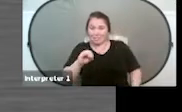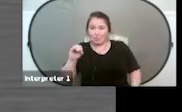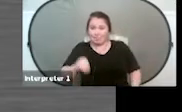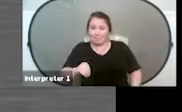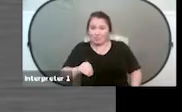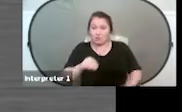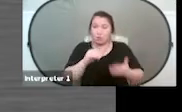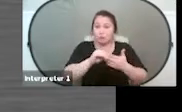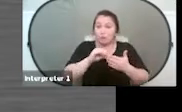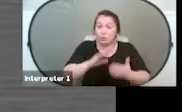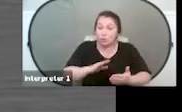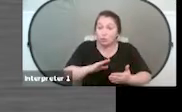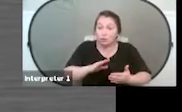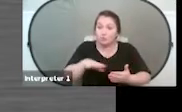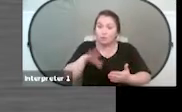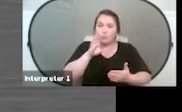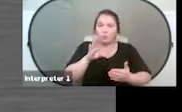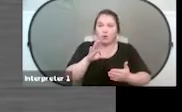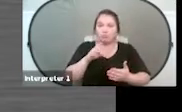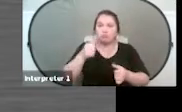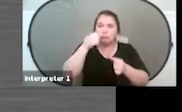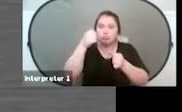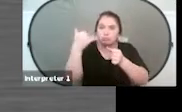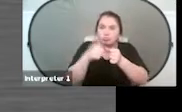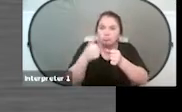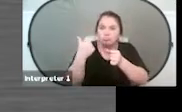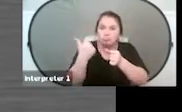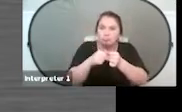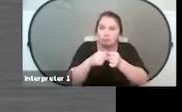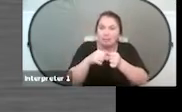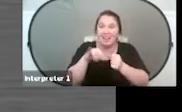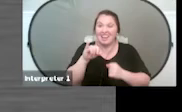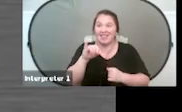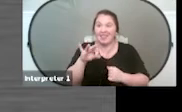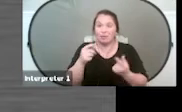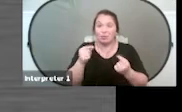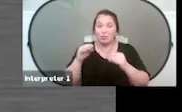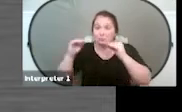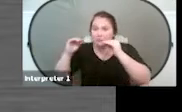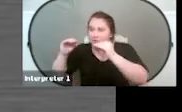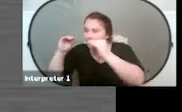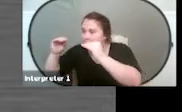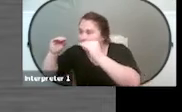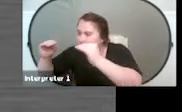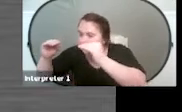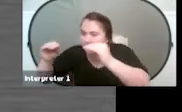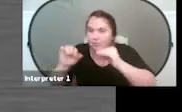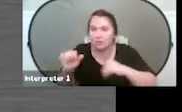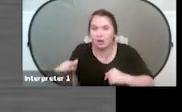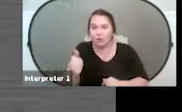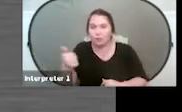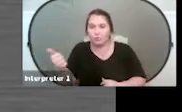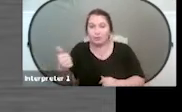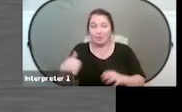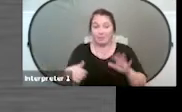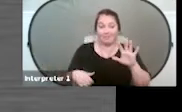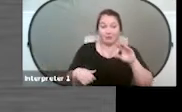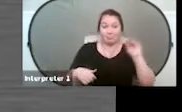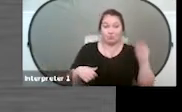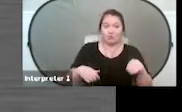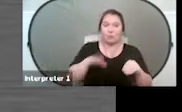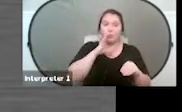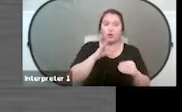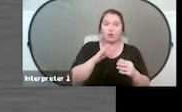learn and retain more, and us as well, when we're able to teach others. And then 75% practice by doing